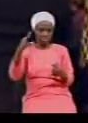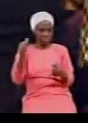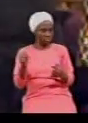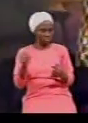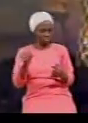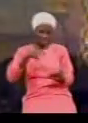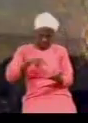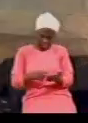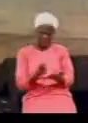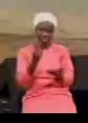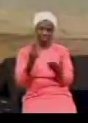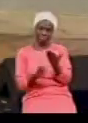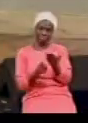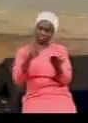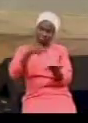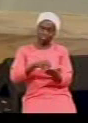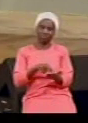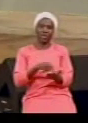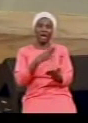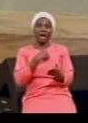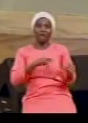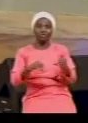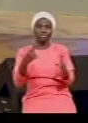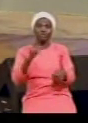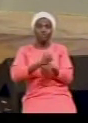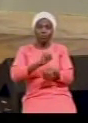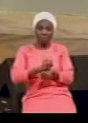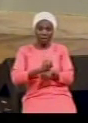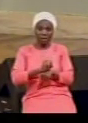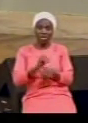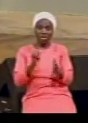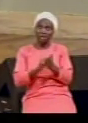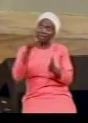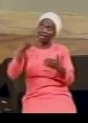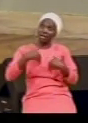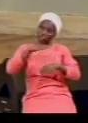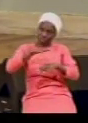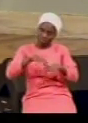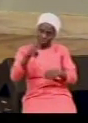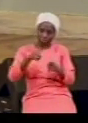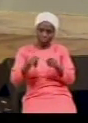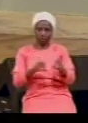up and do the work he has called you to do.